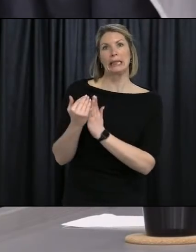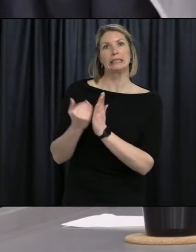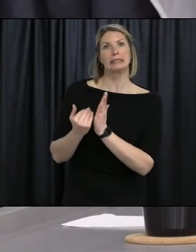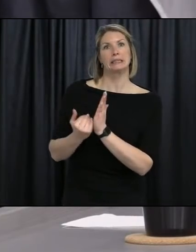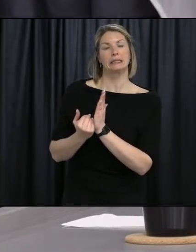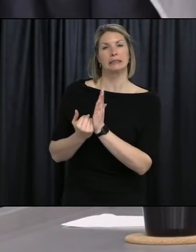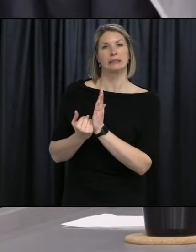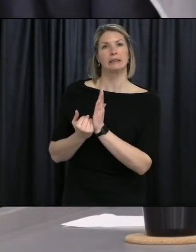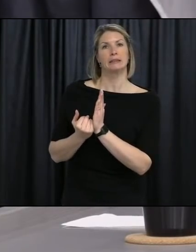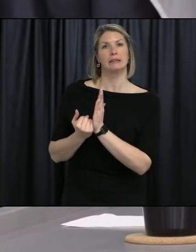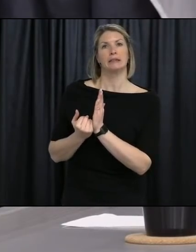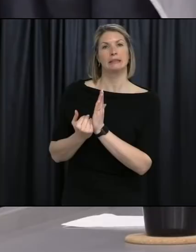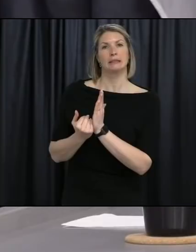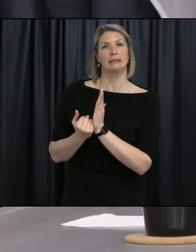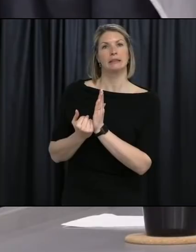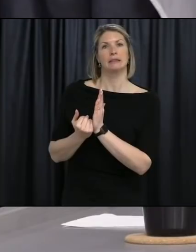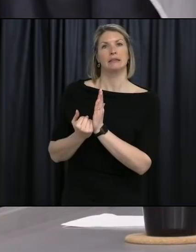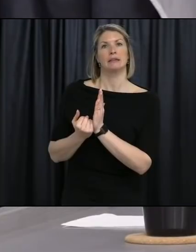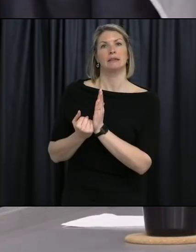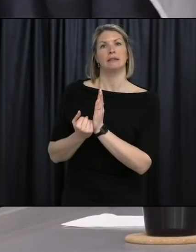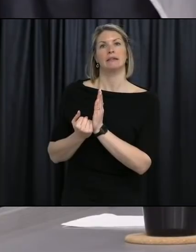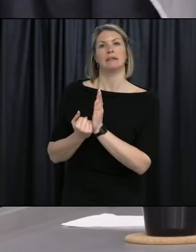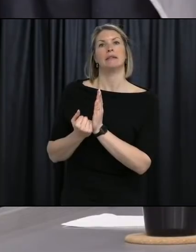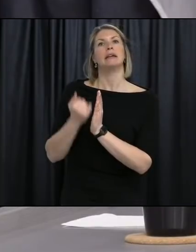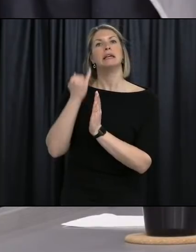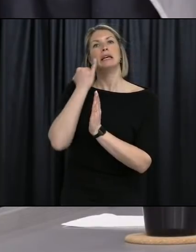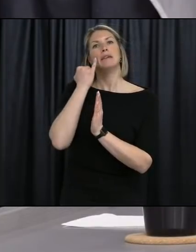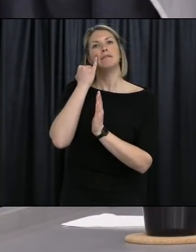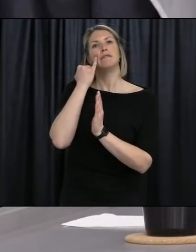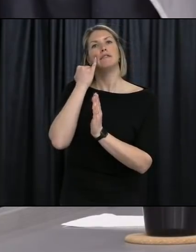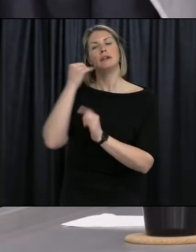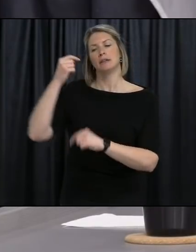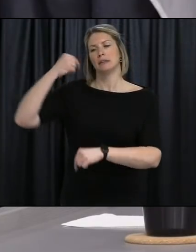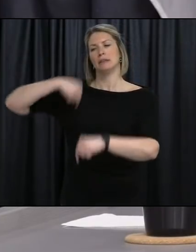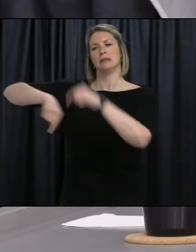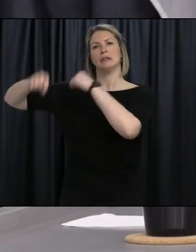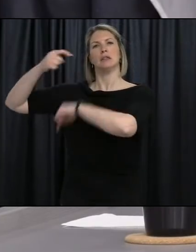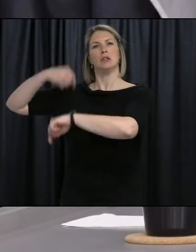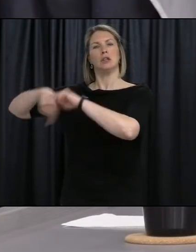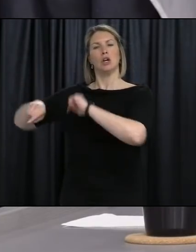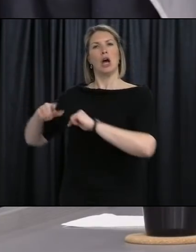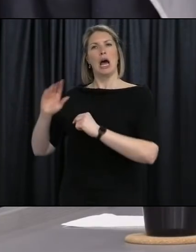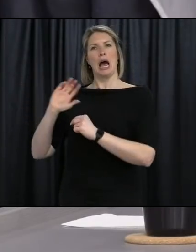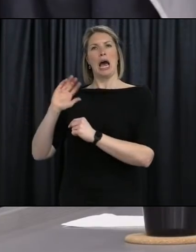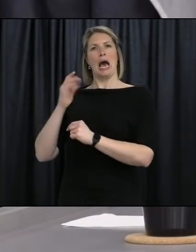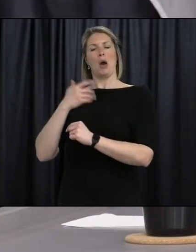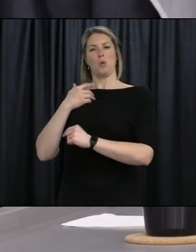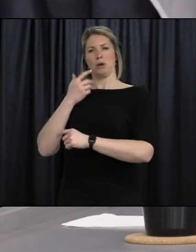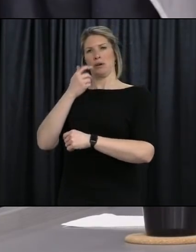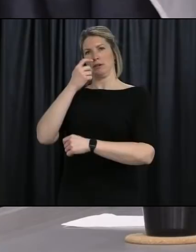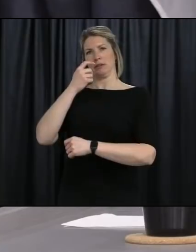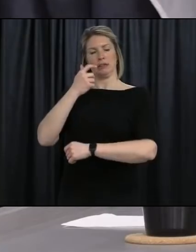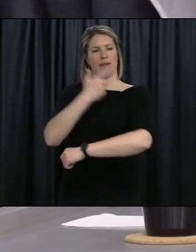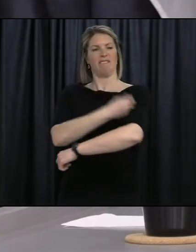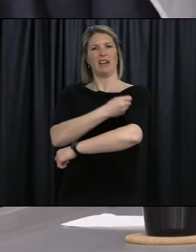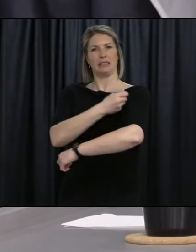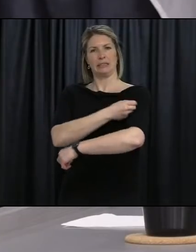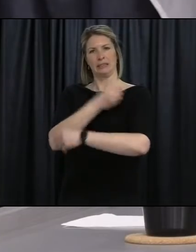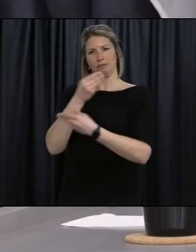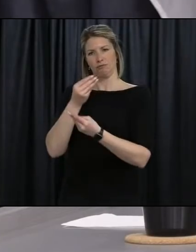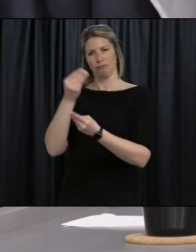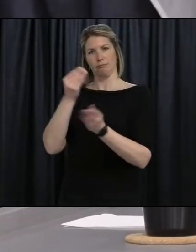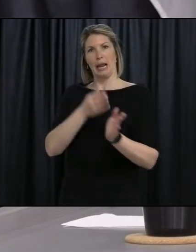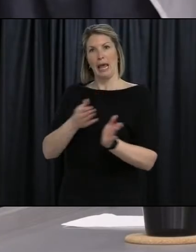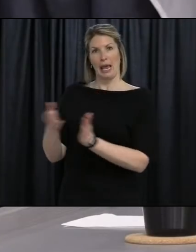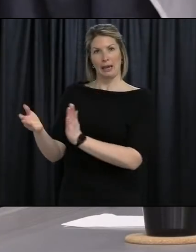Indeed, if you go right back to the beginning of our vaccination campaign, there were instances where in health